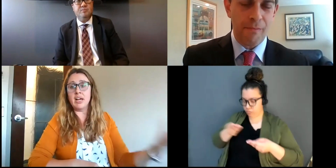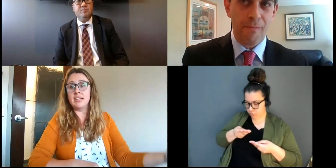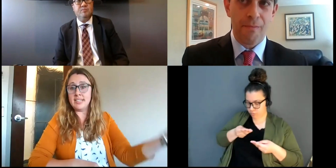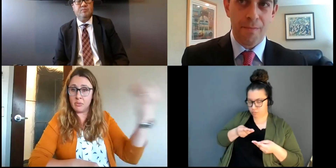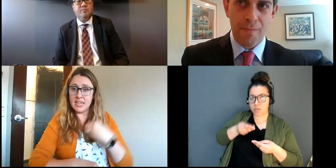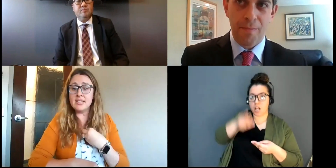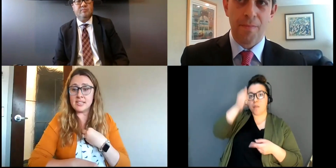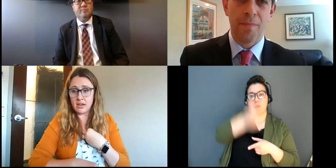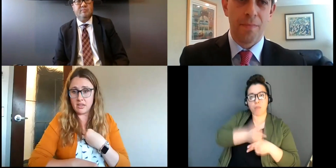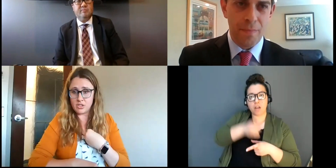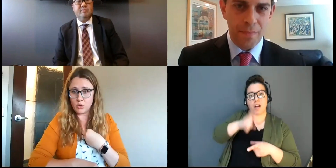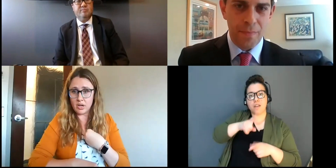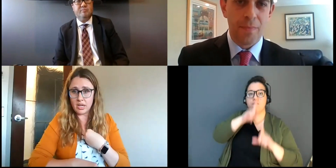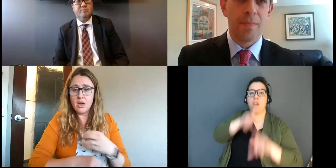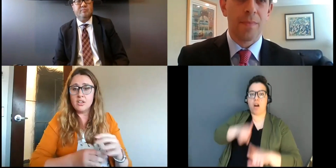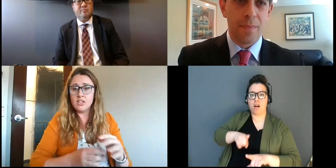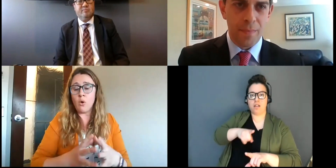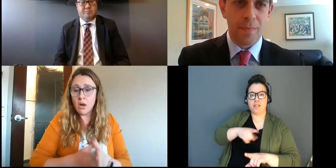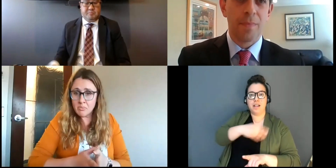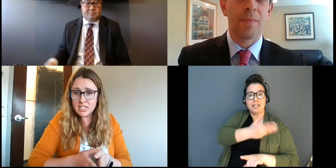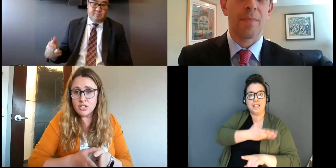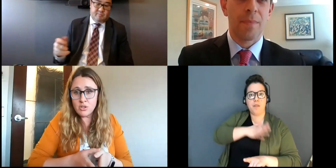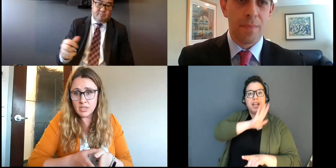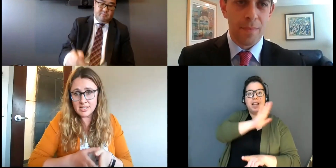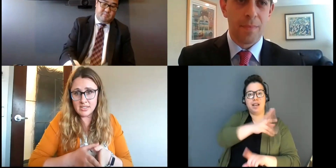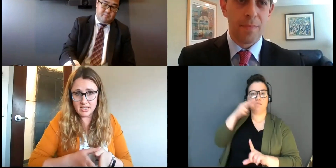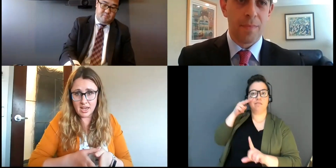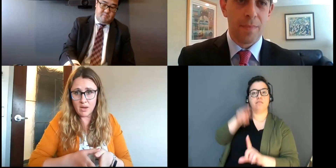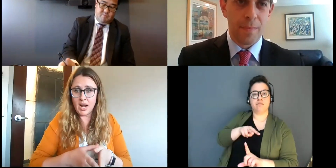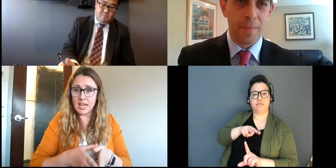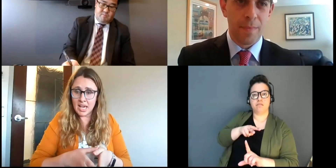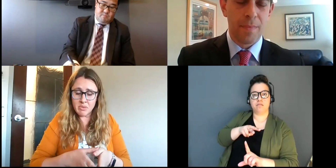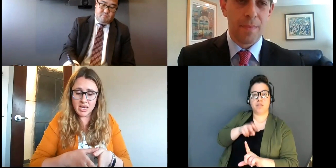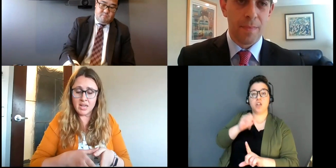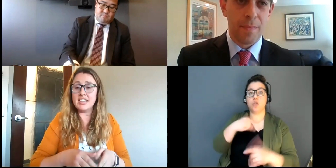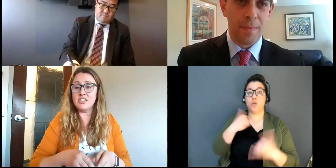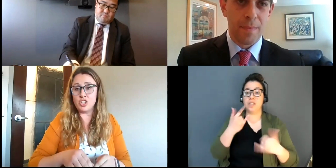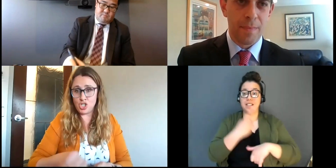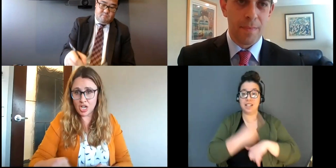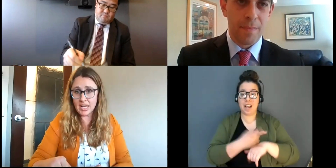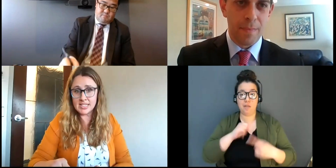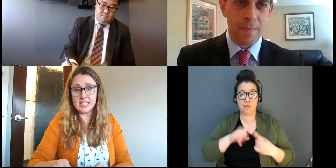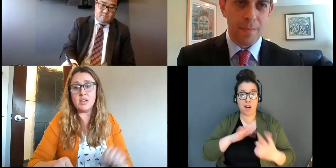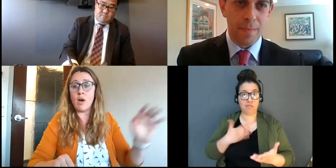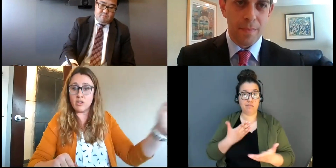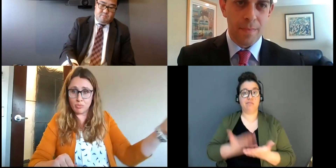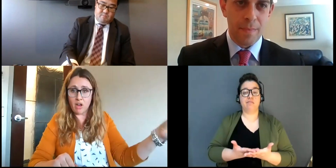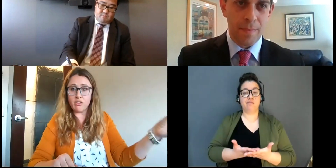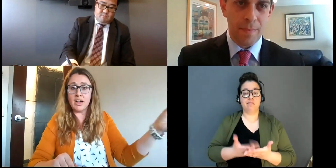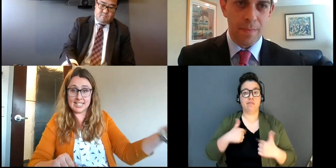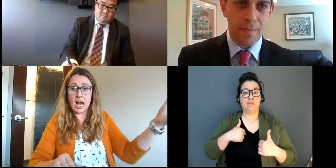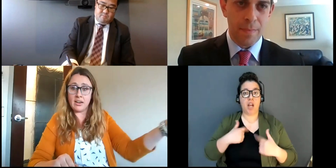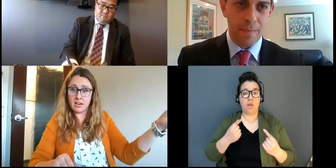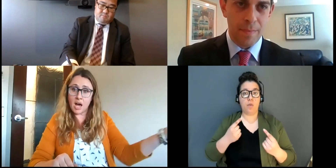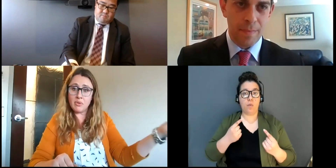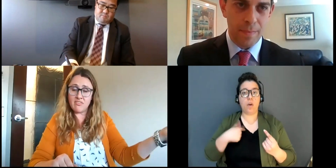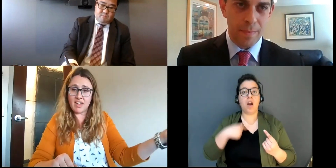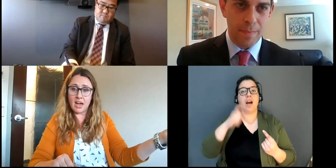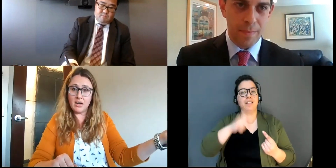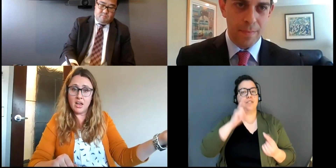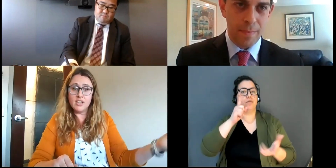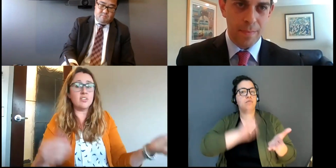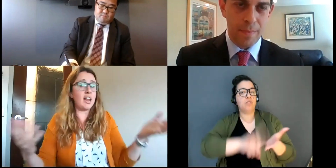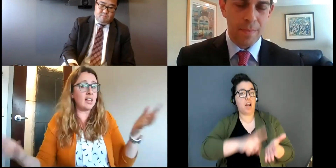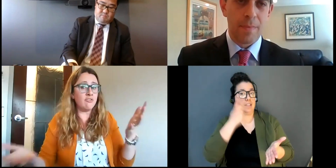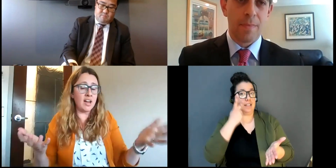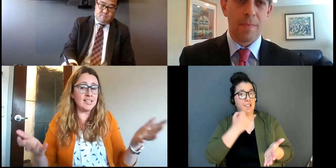that complaint and tell me his side of the story. So on my to-do list today, when I came in, is to check and see whether brother has gotten a copy of